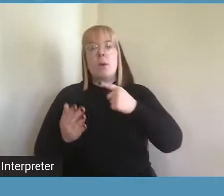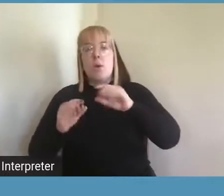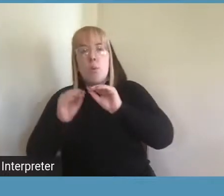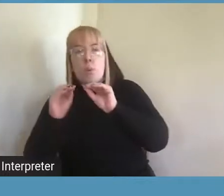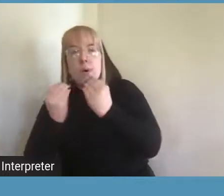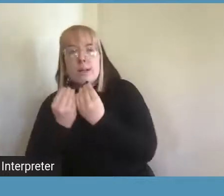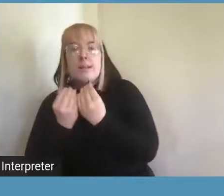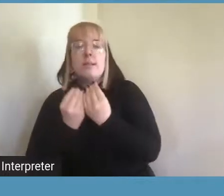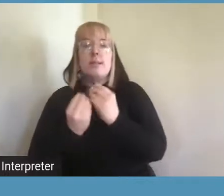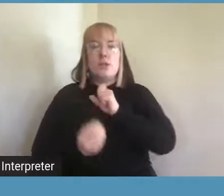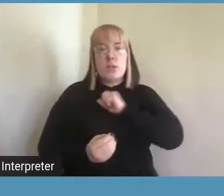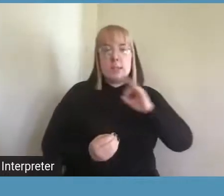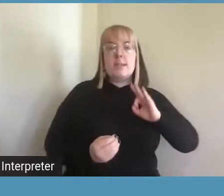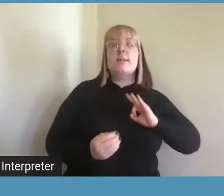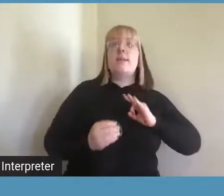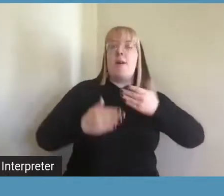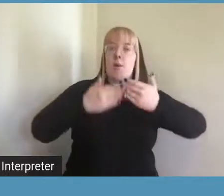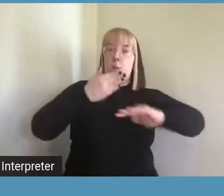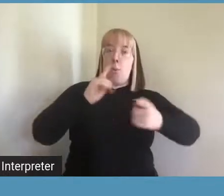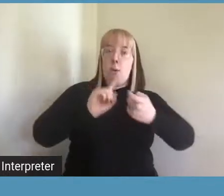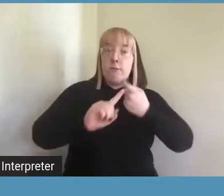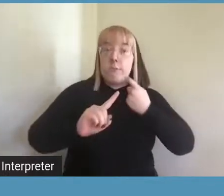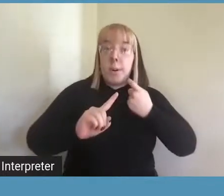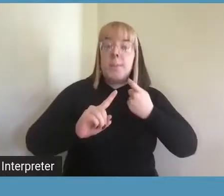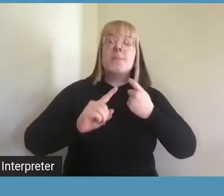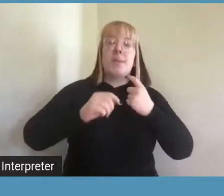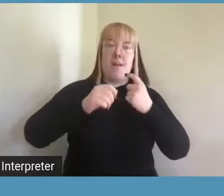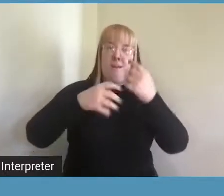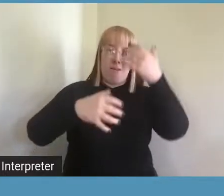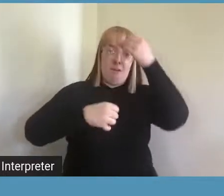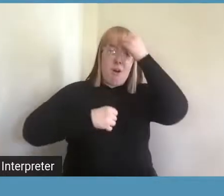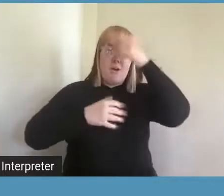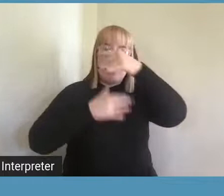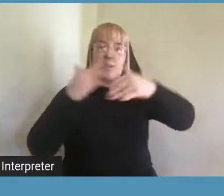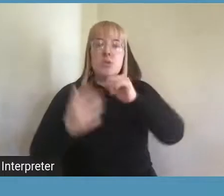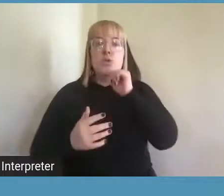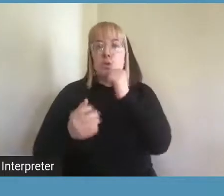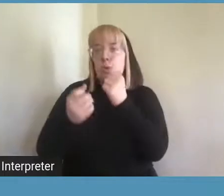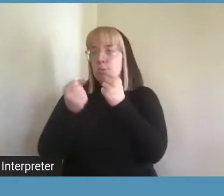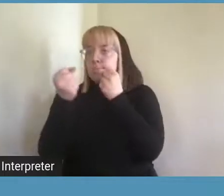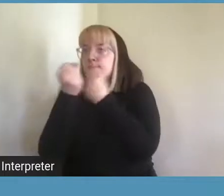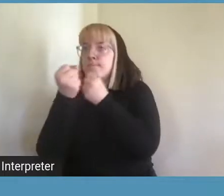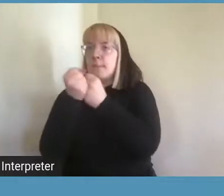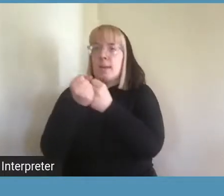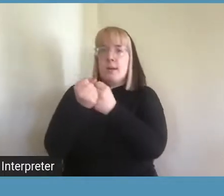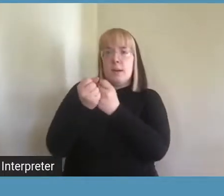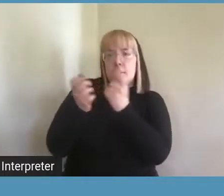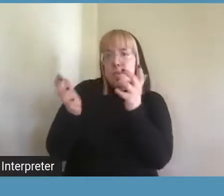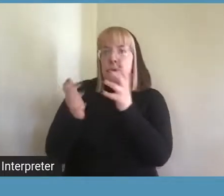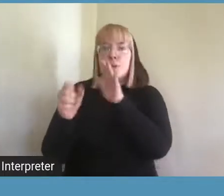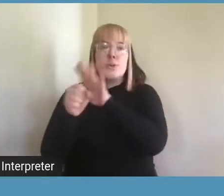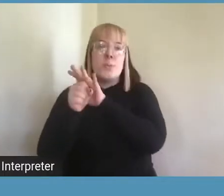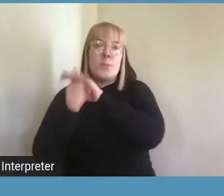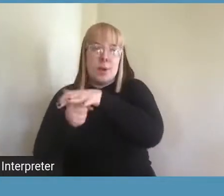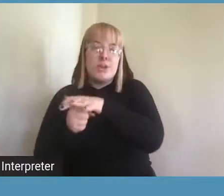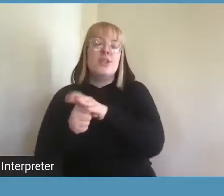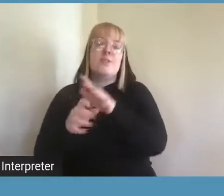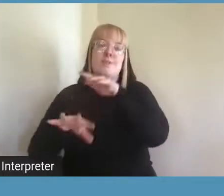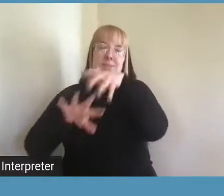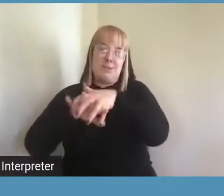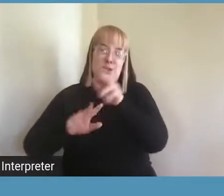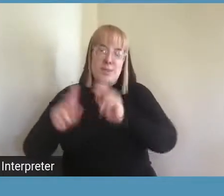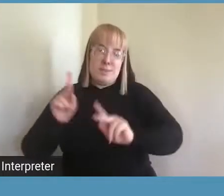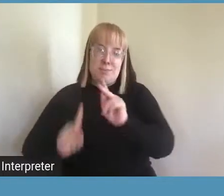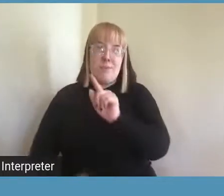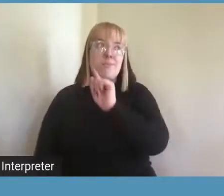were founded within a colonizing society that perpetuated the exclusions and erasures of many Native peoples throughout the United States